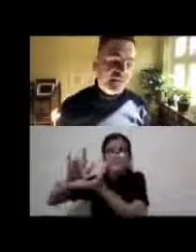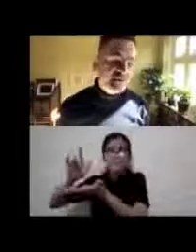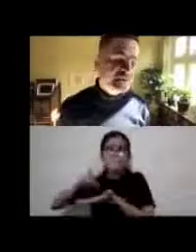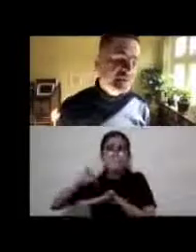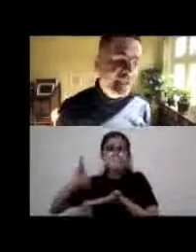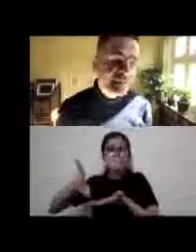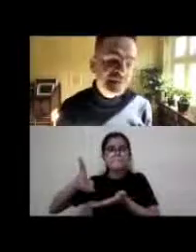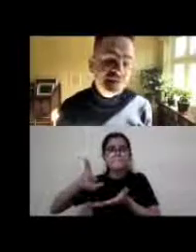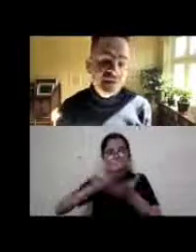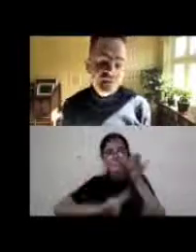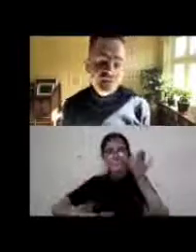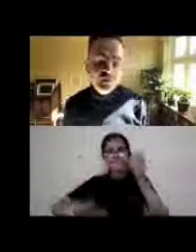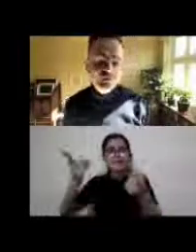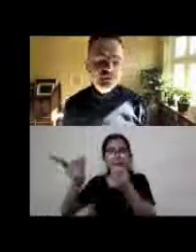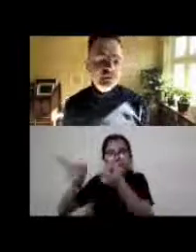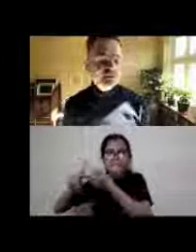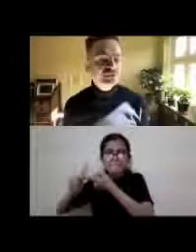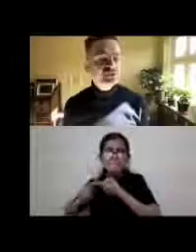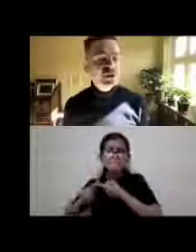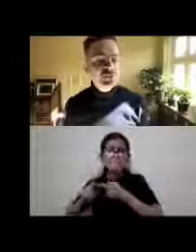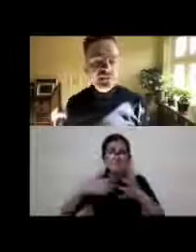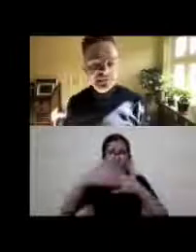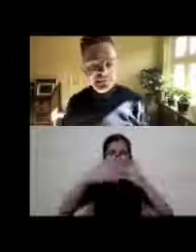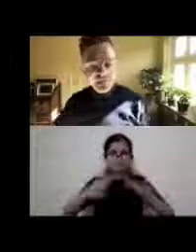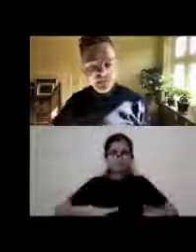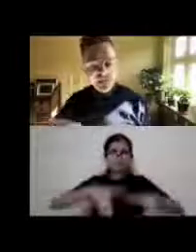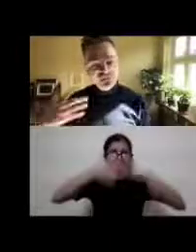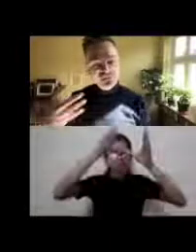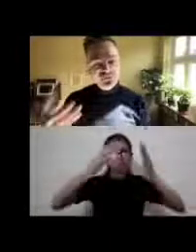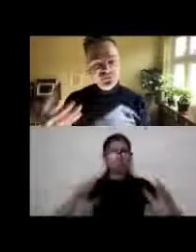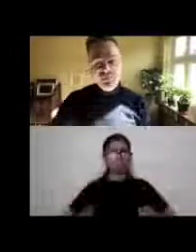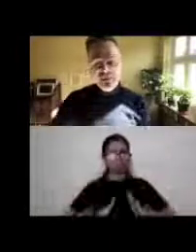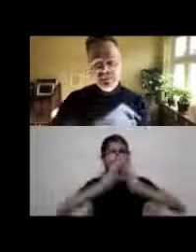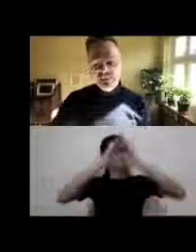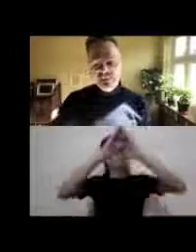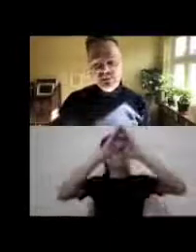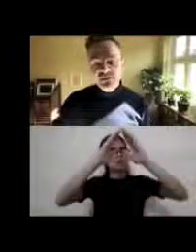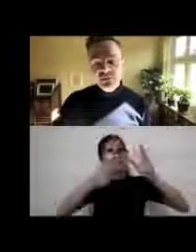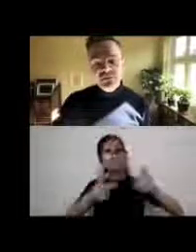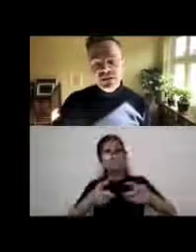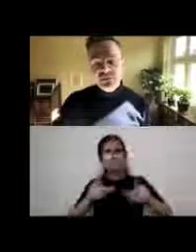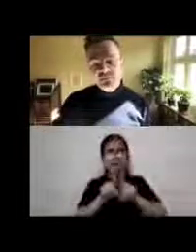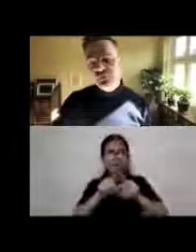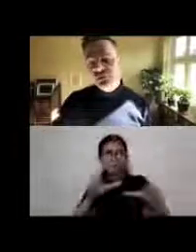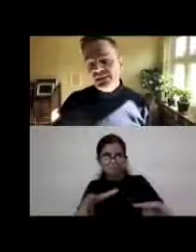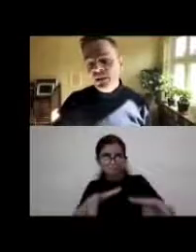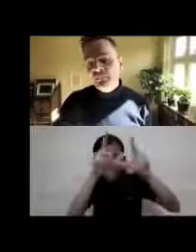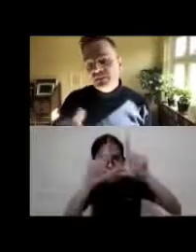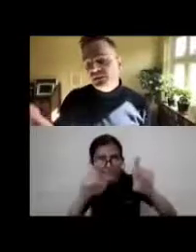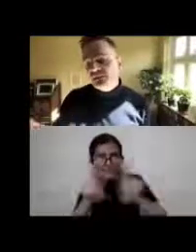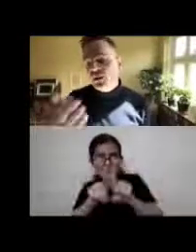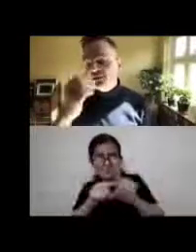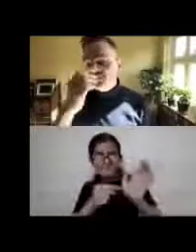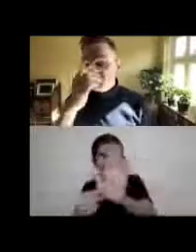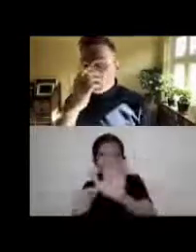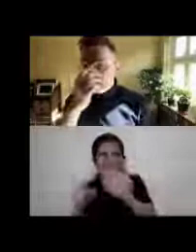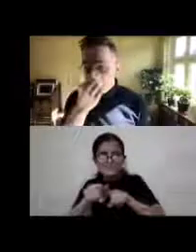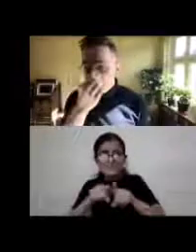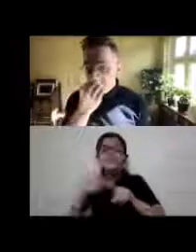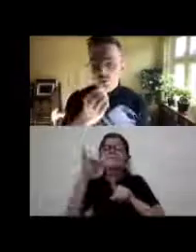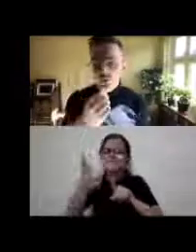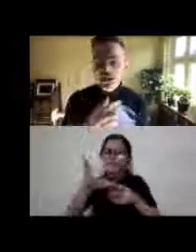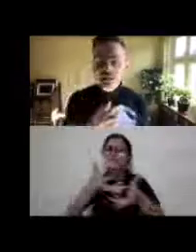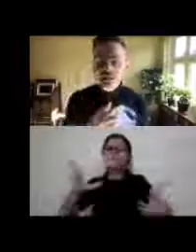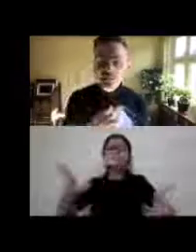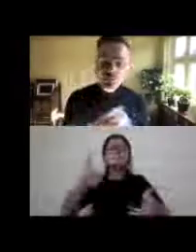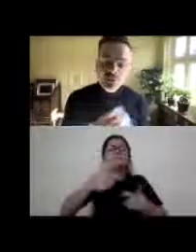the Nations happened, they were building a huge monument. And this monument, for example, is also an object